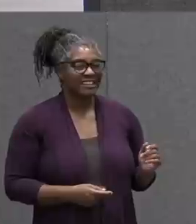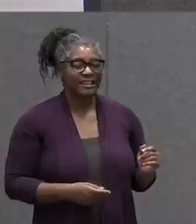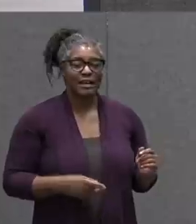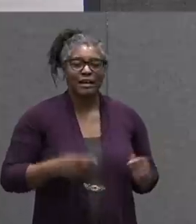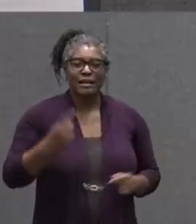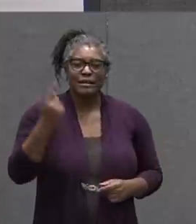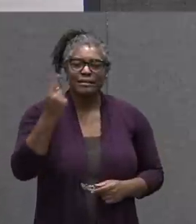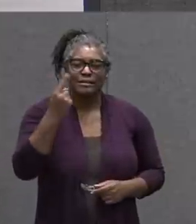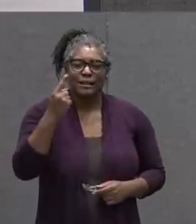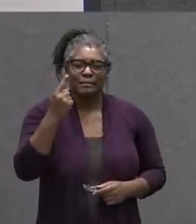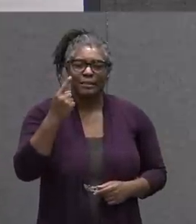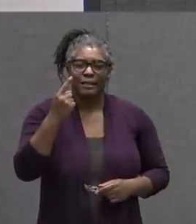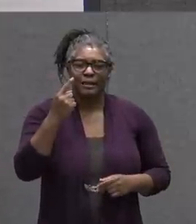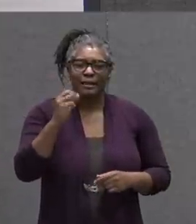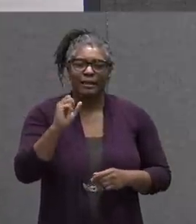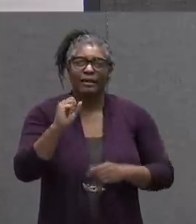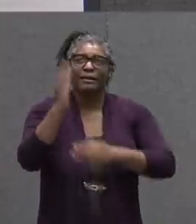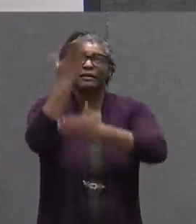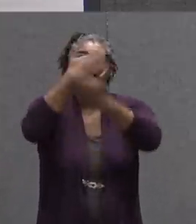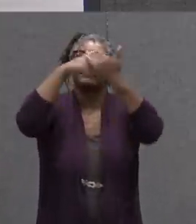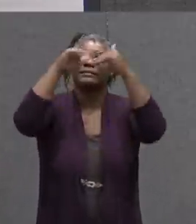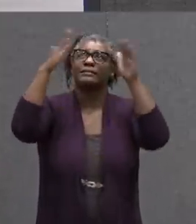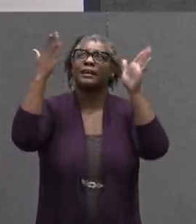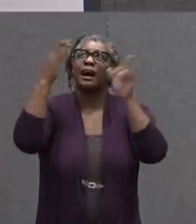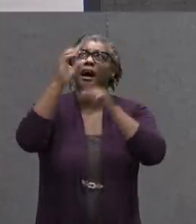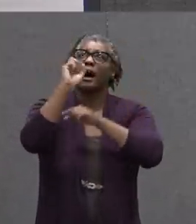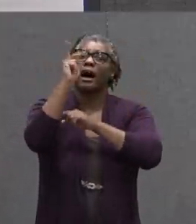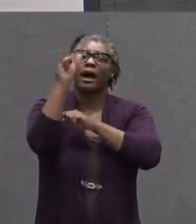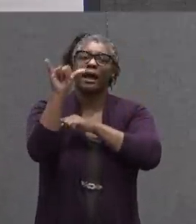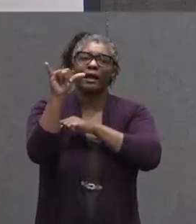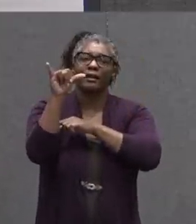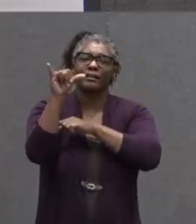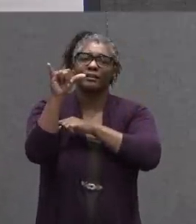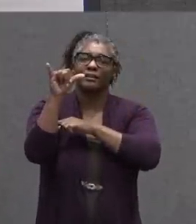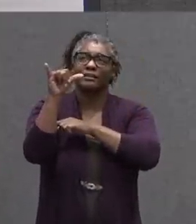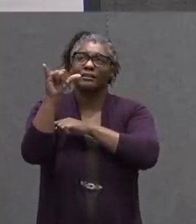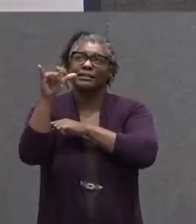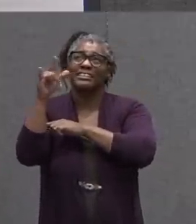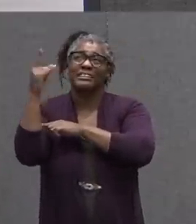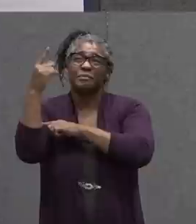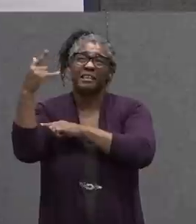sky and got trapped in a cage.